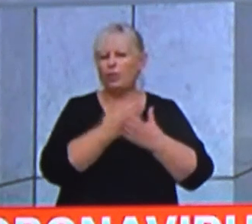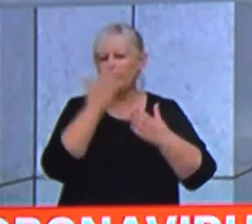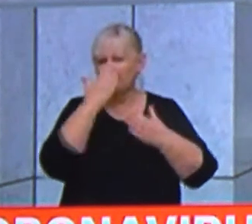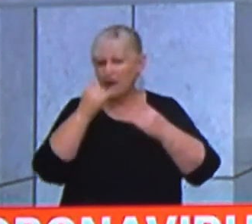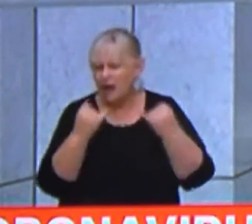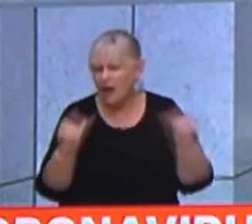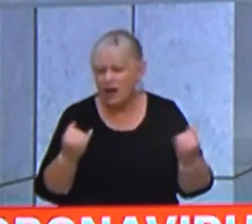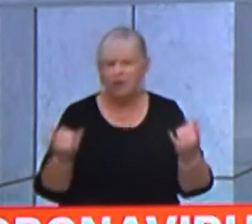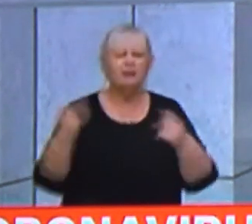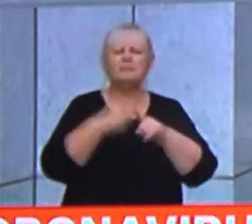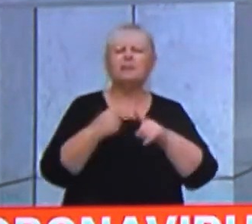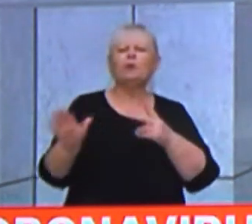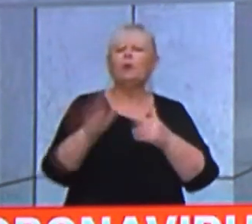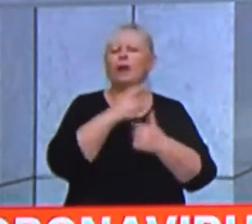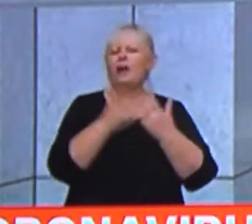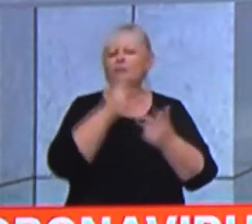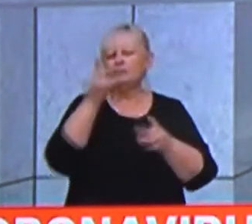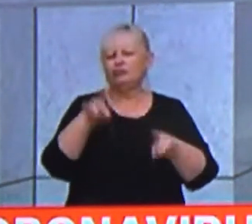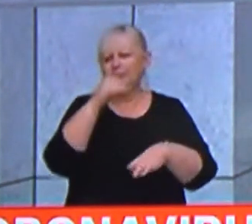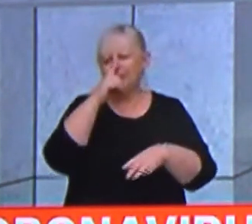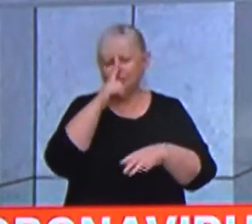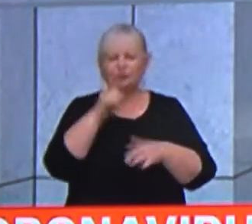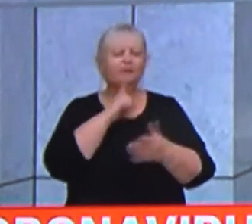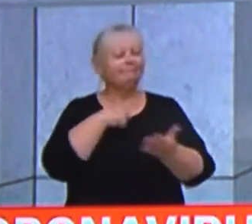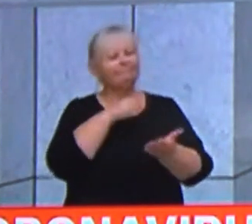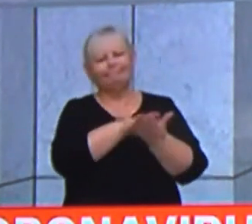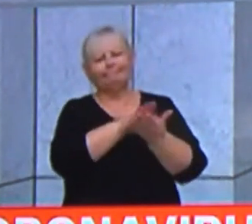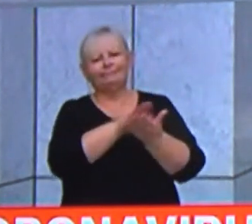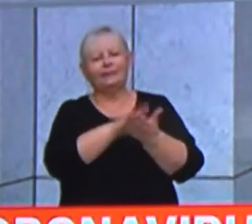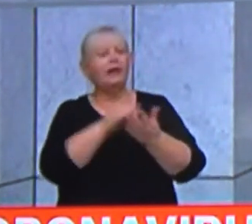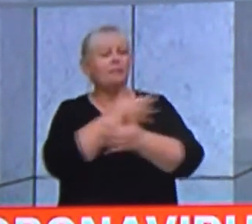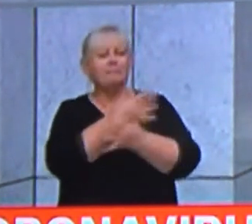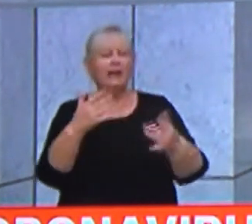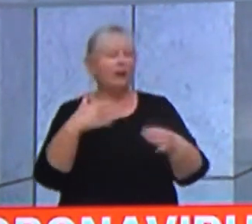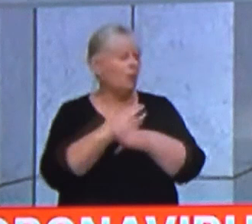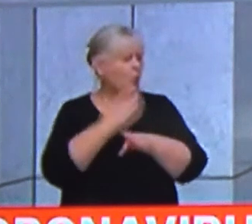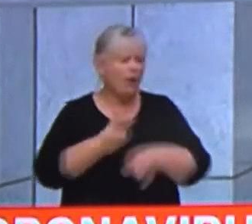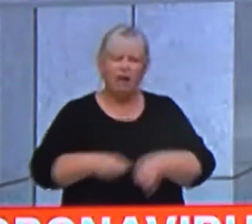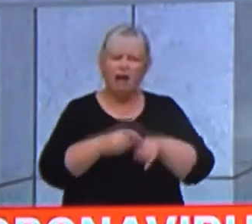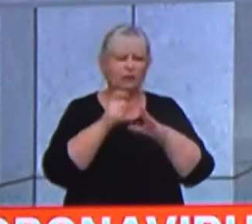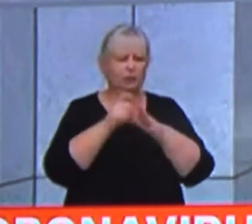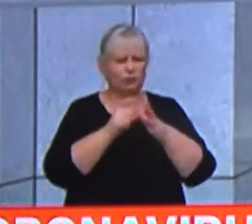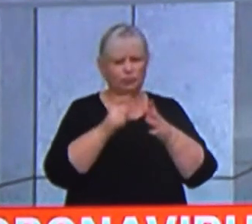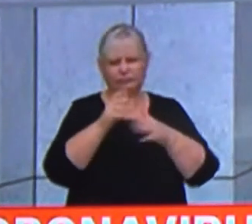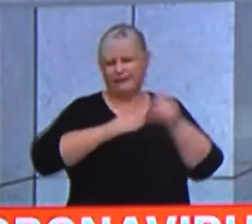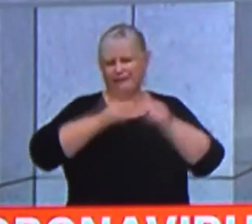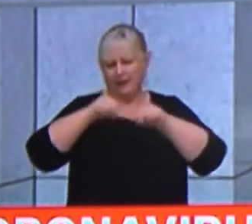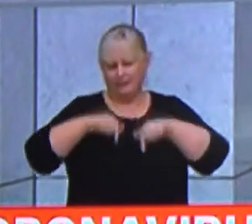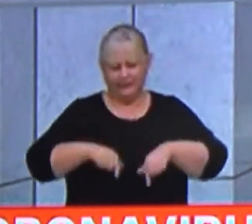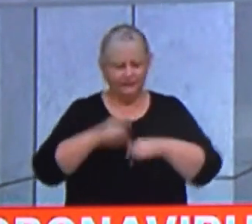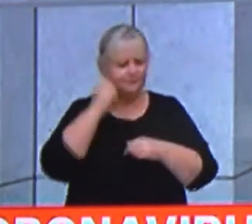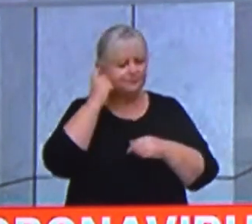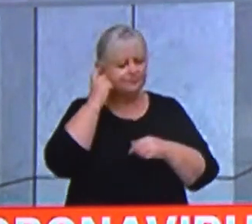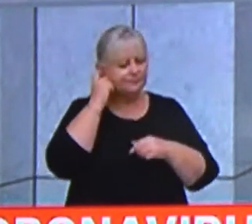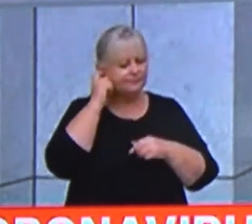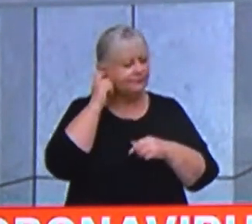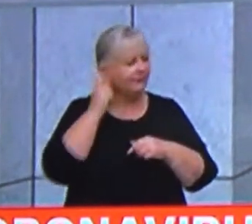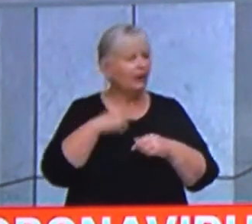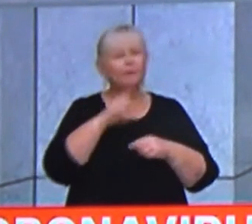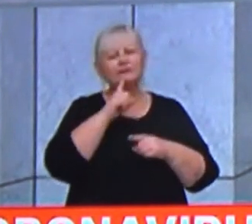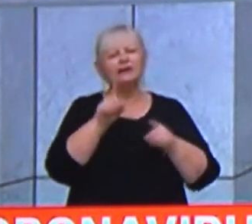have universal telehealth array available in Australia. It's not the money, it's a $669